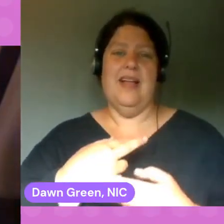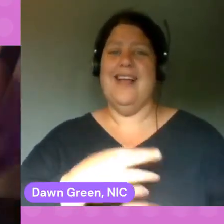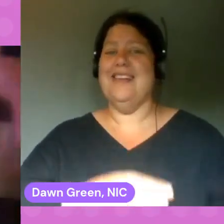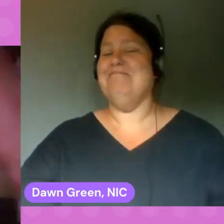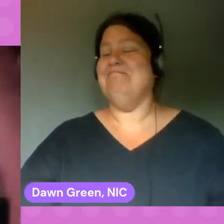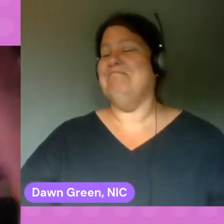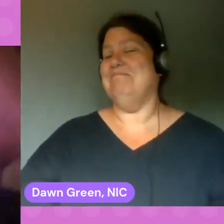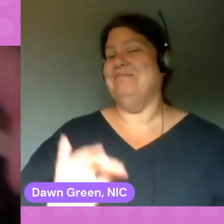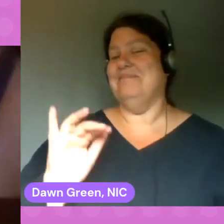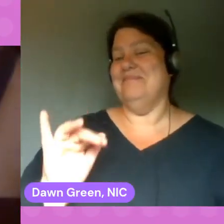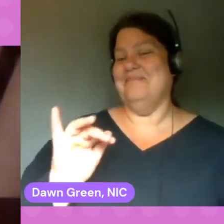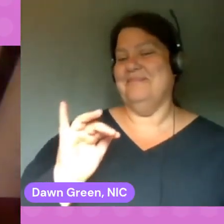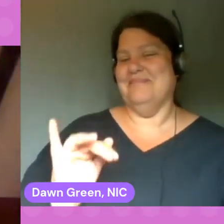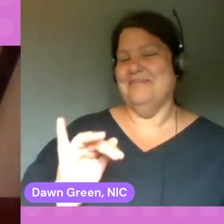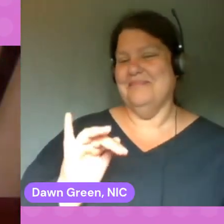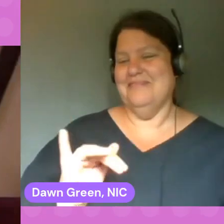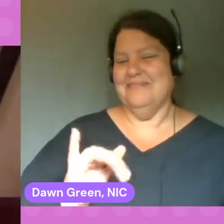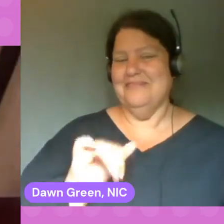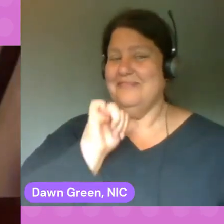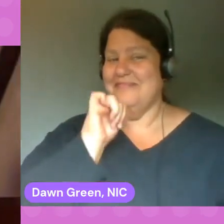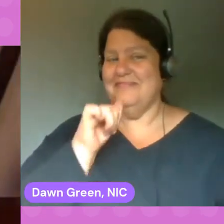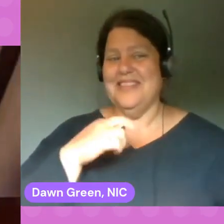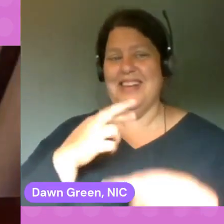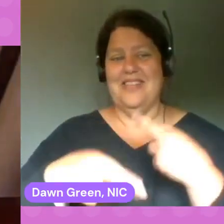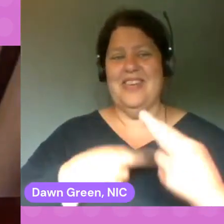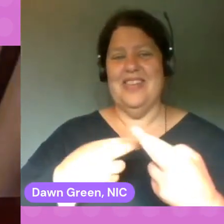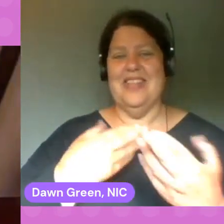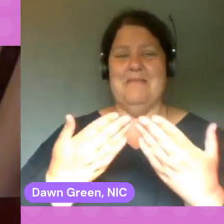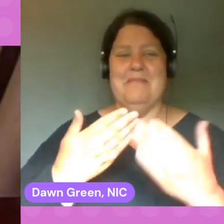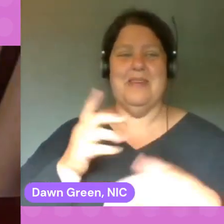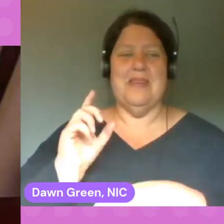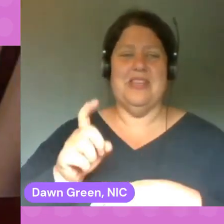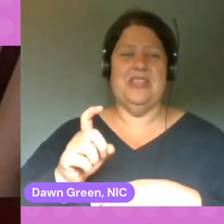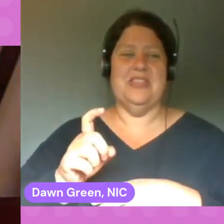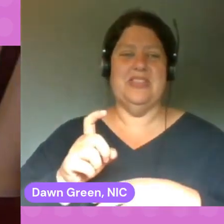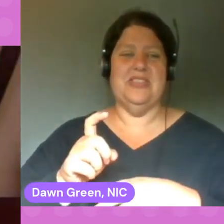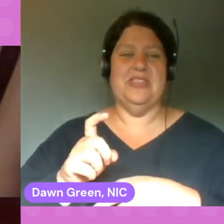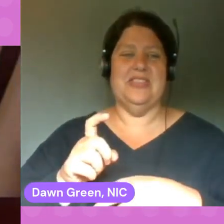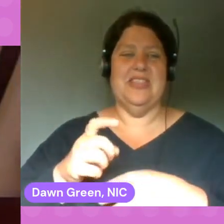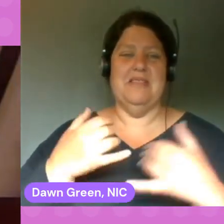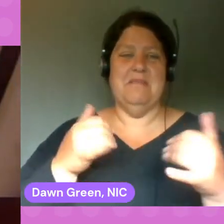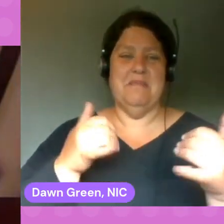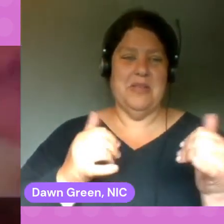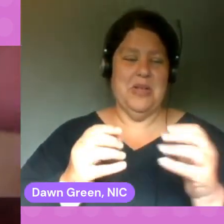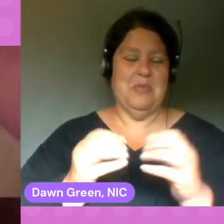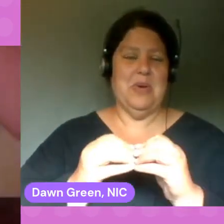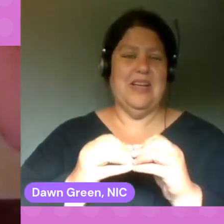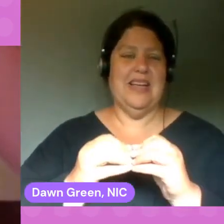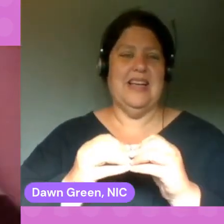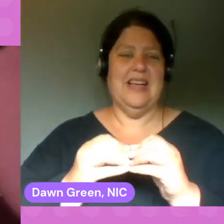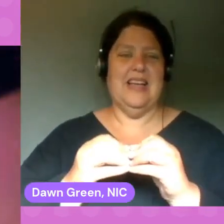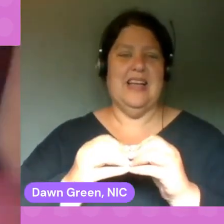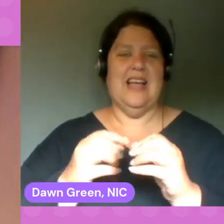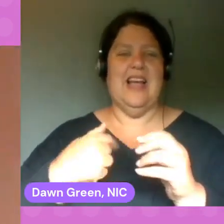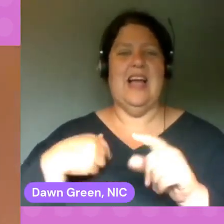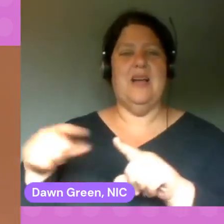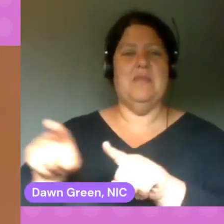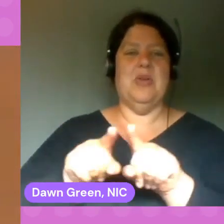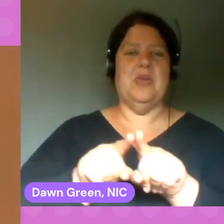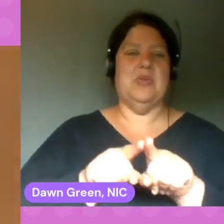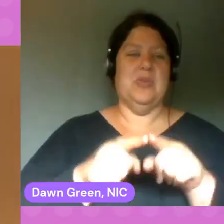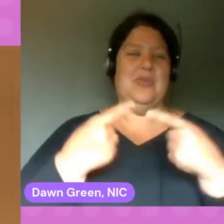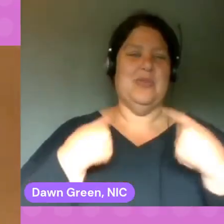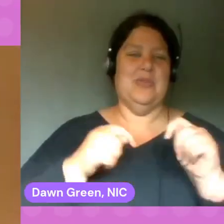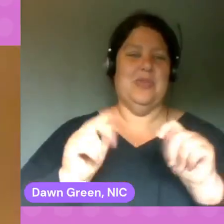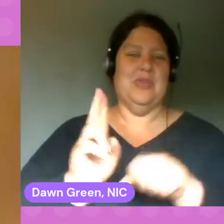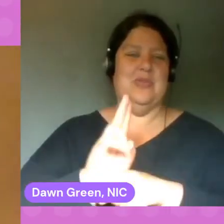Ah, it didn't. So maybe I should experiment more. I was also trying to use